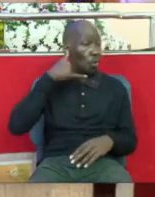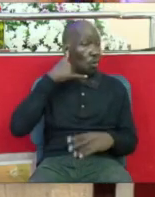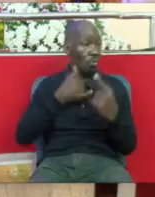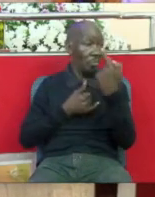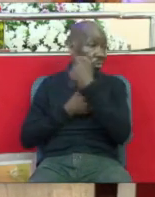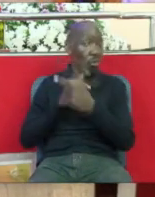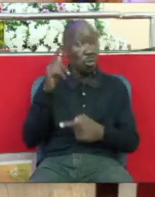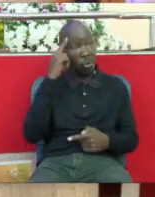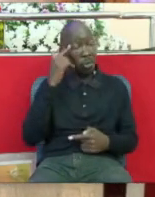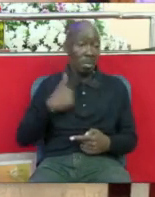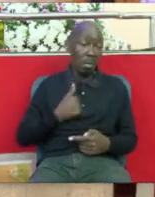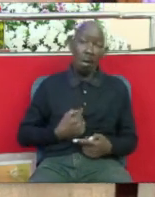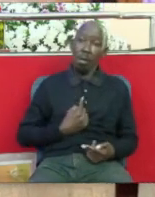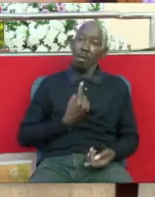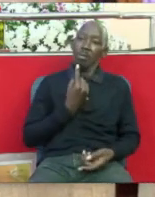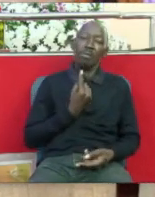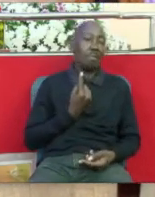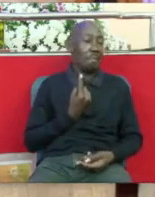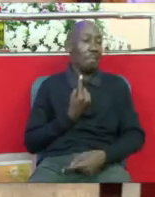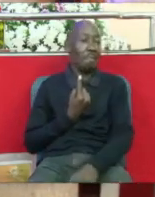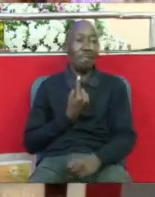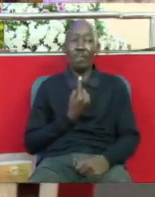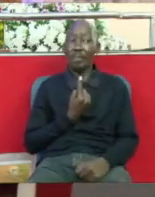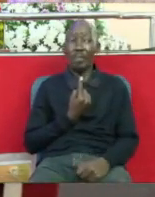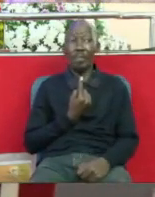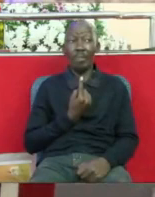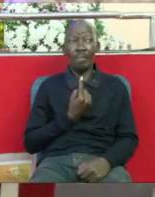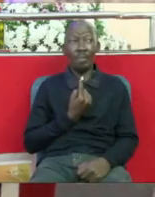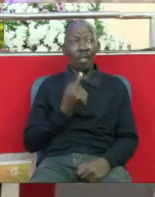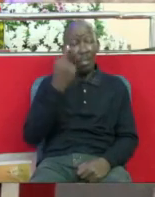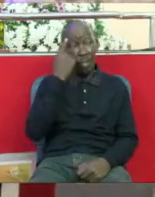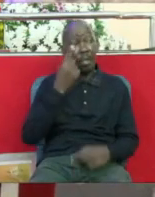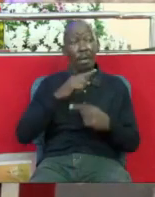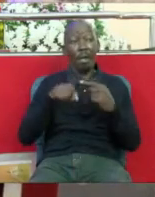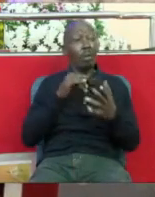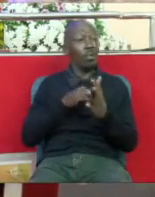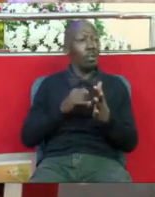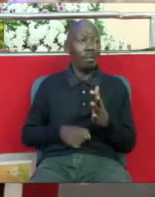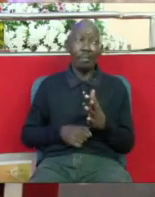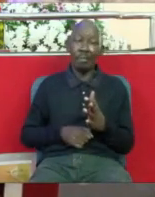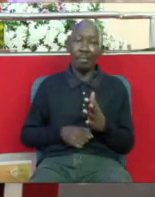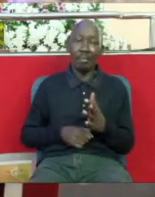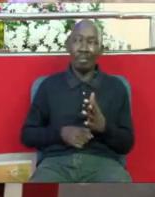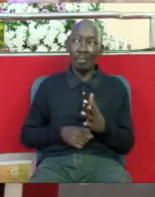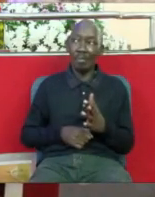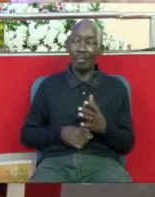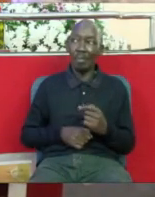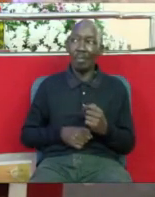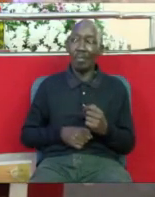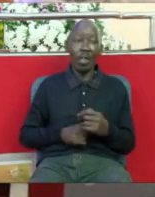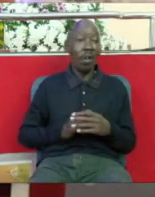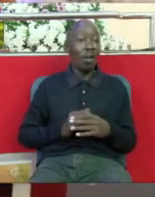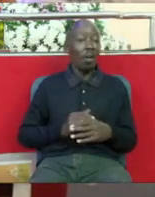peke yangu. And he told me I am alone. Think about it. Waza kuhusu jambo hilo. Over